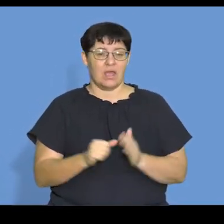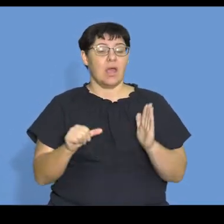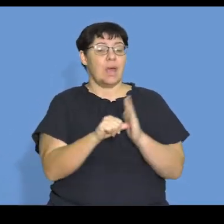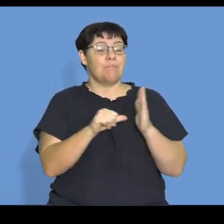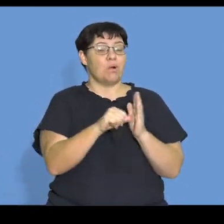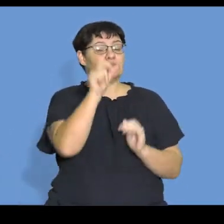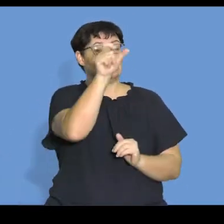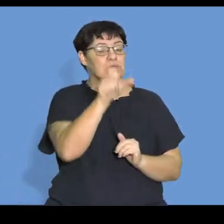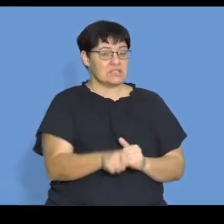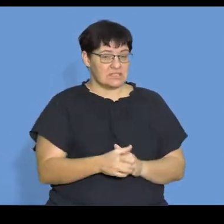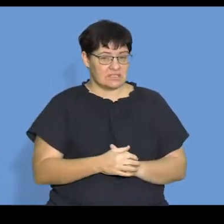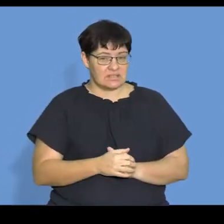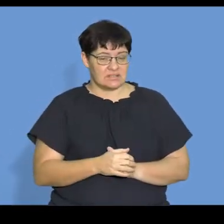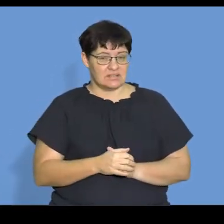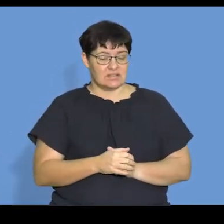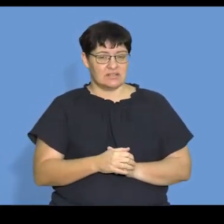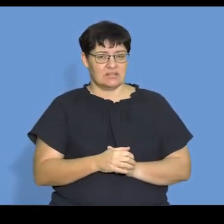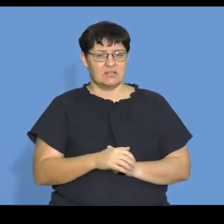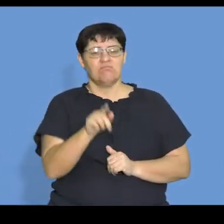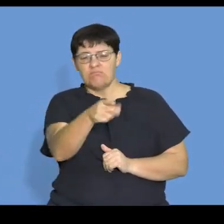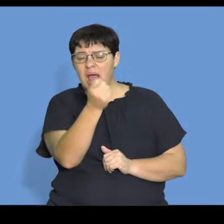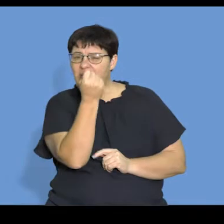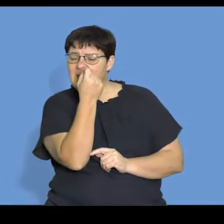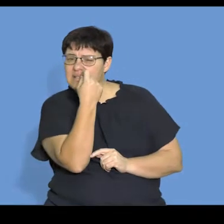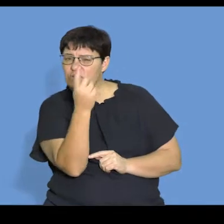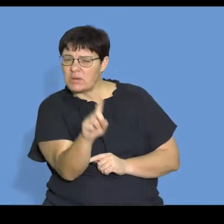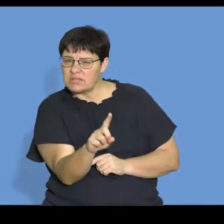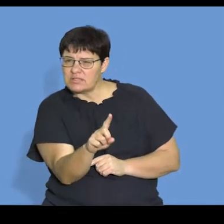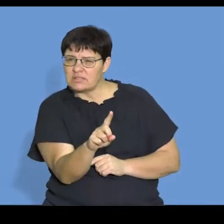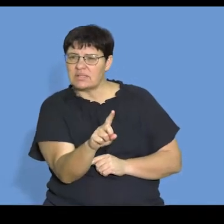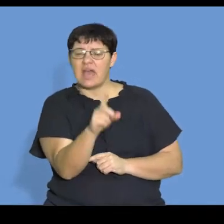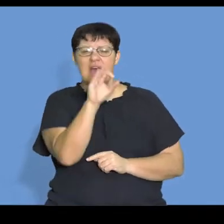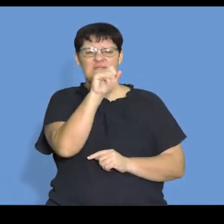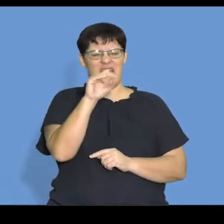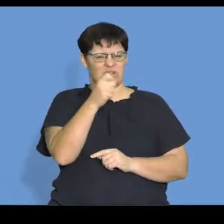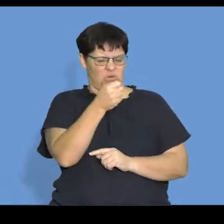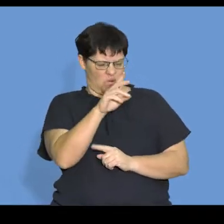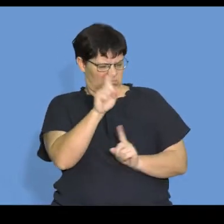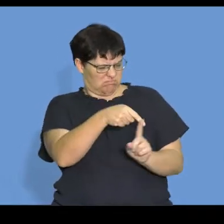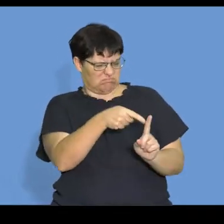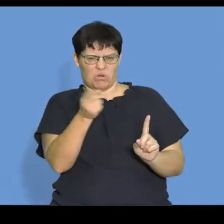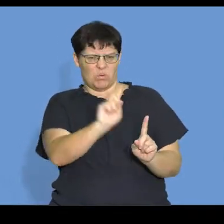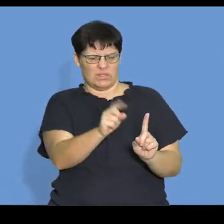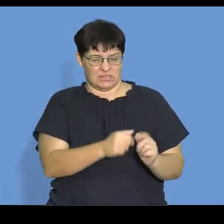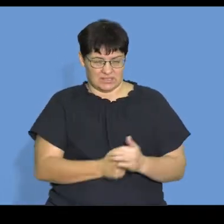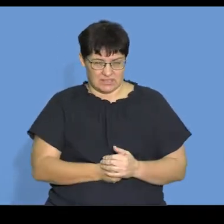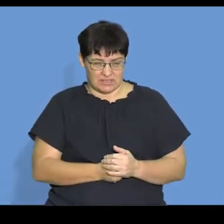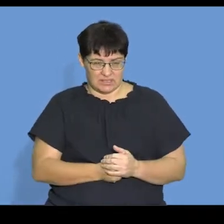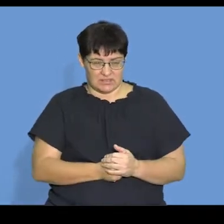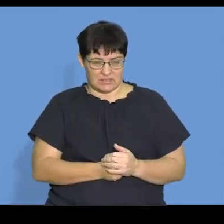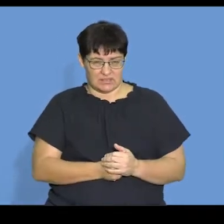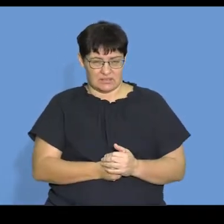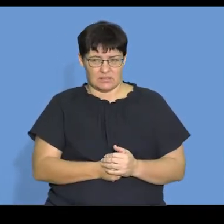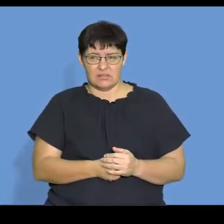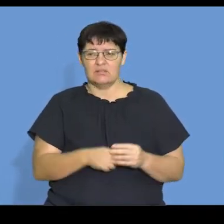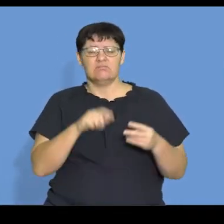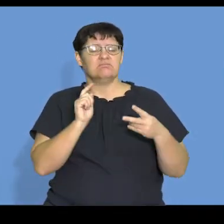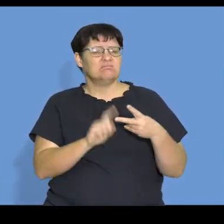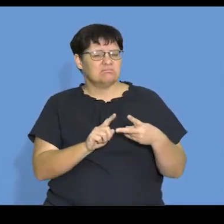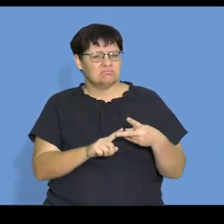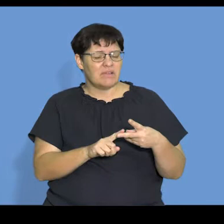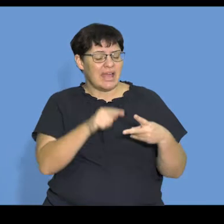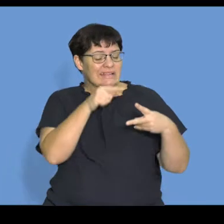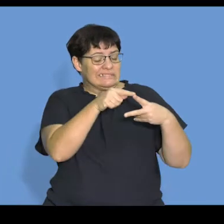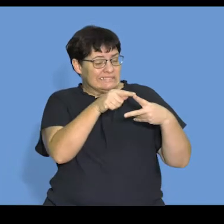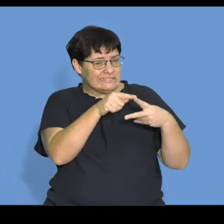this lesson will be, firstly, we need to understand what is a factor. From a factor, we then say, how does a